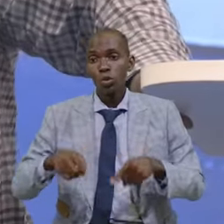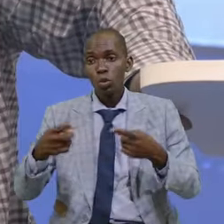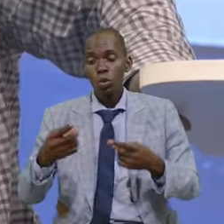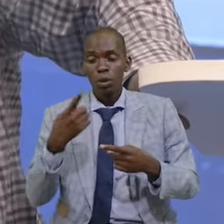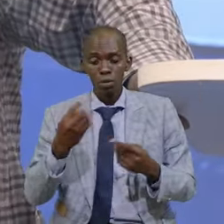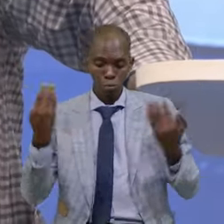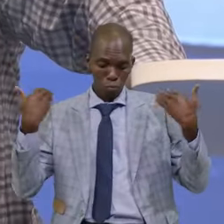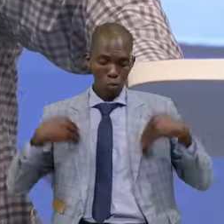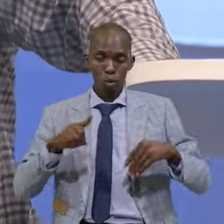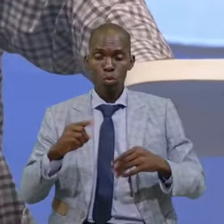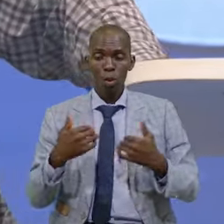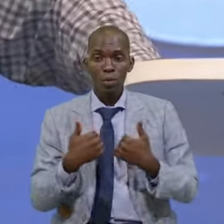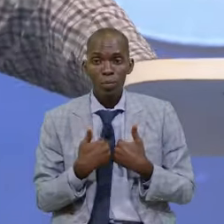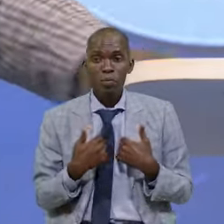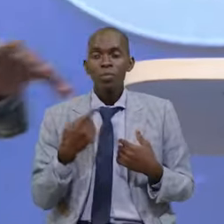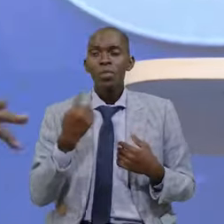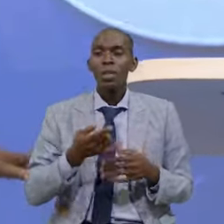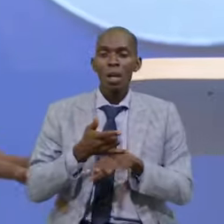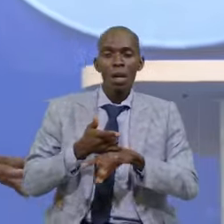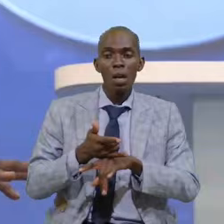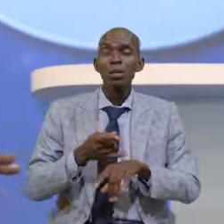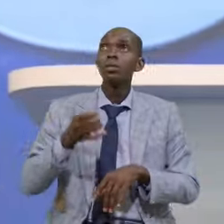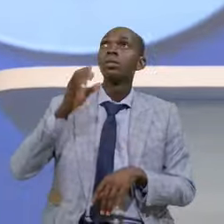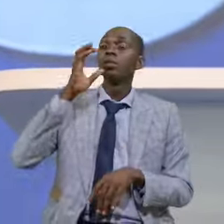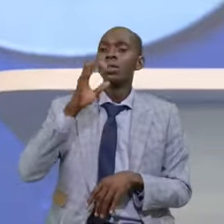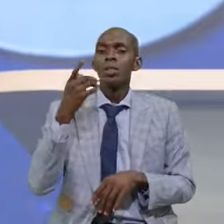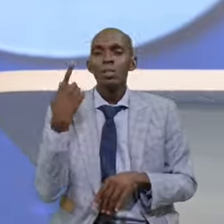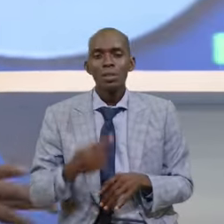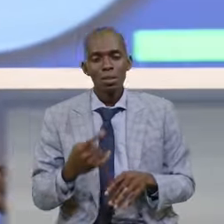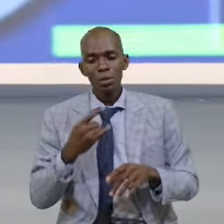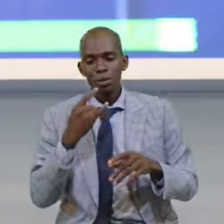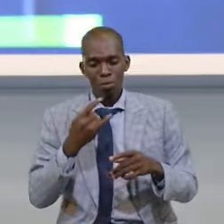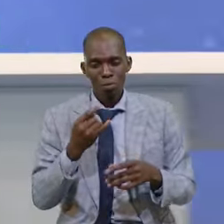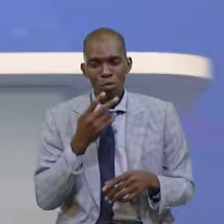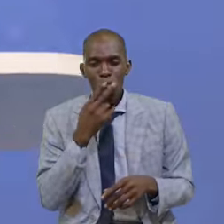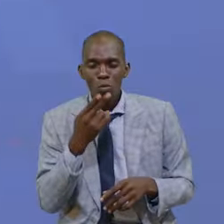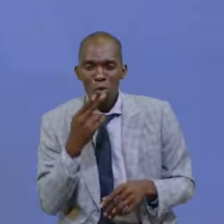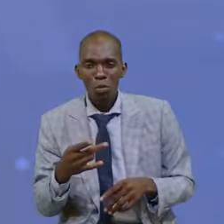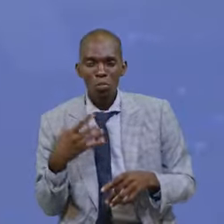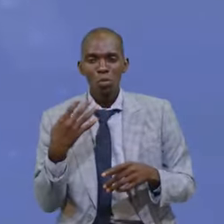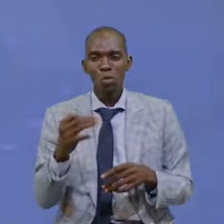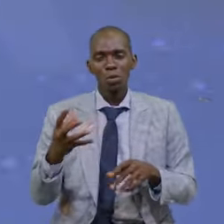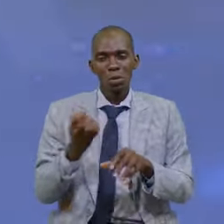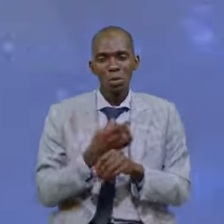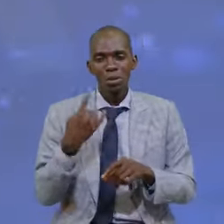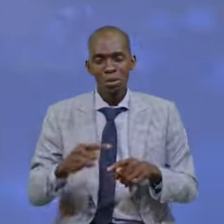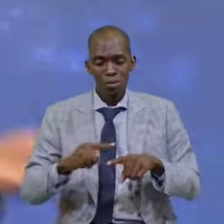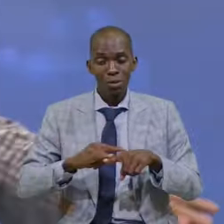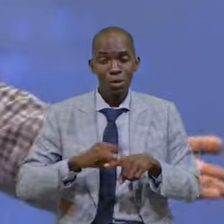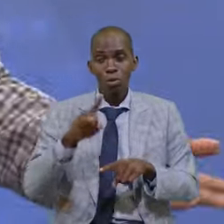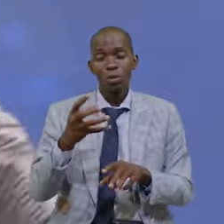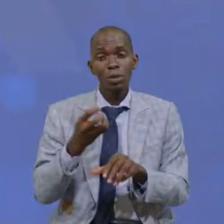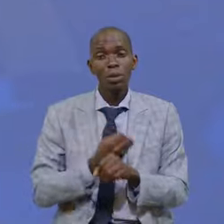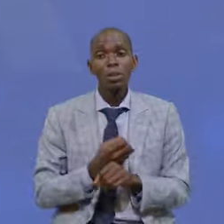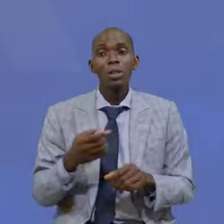you wear, the alcohol you drink, the marijuana you smoke, the evil that you do, it puts